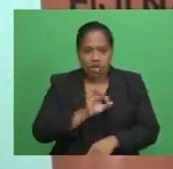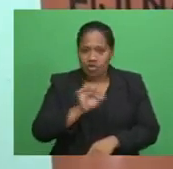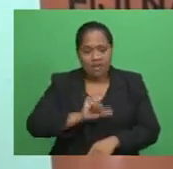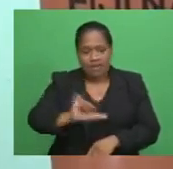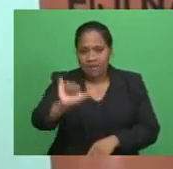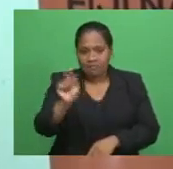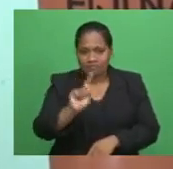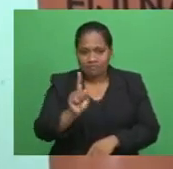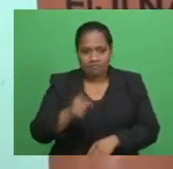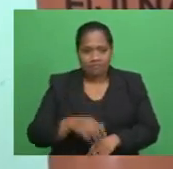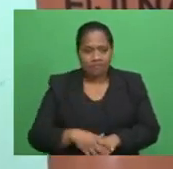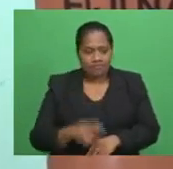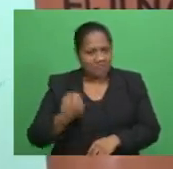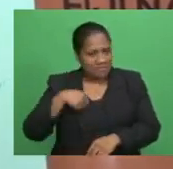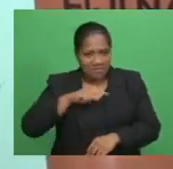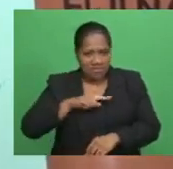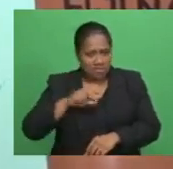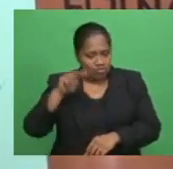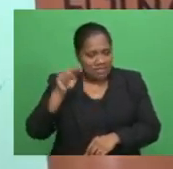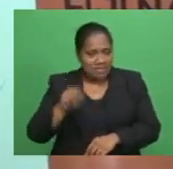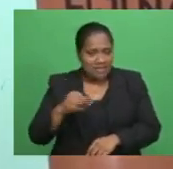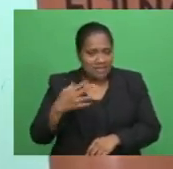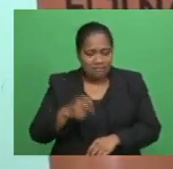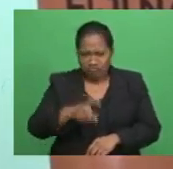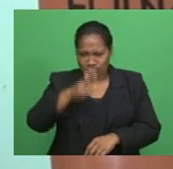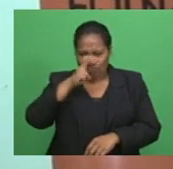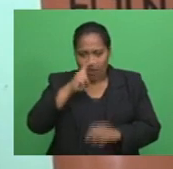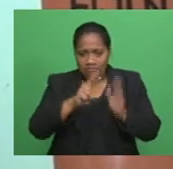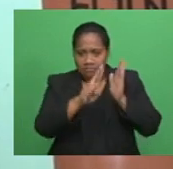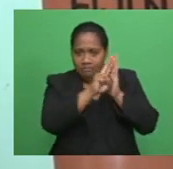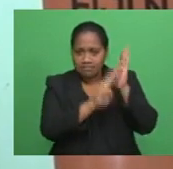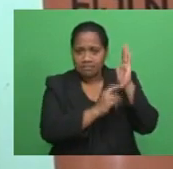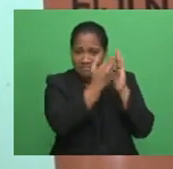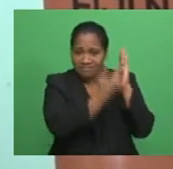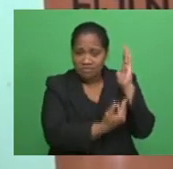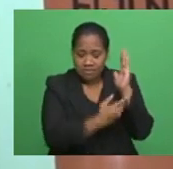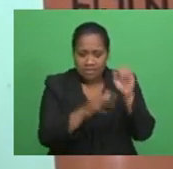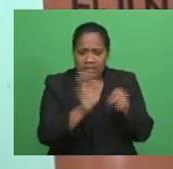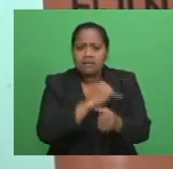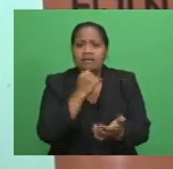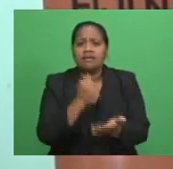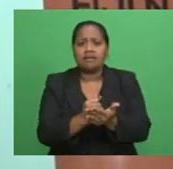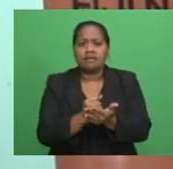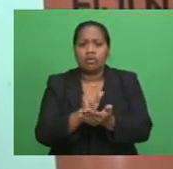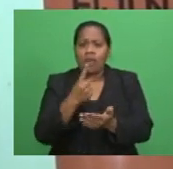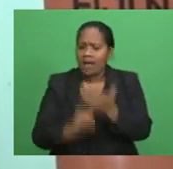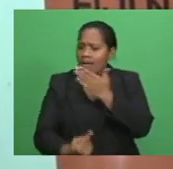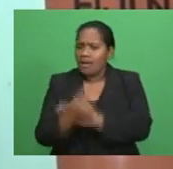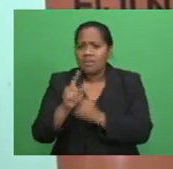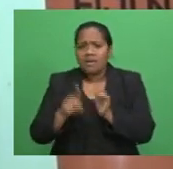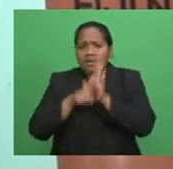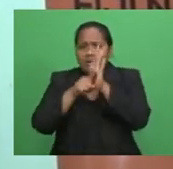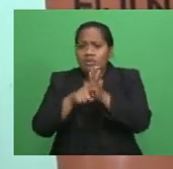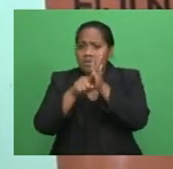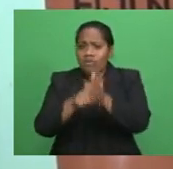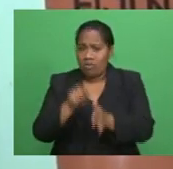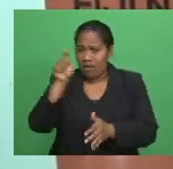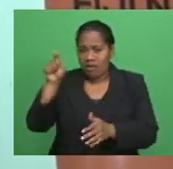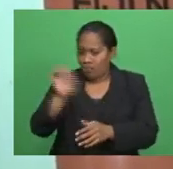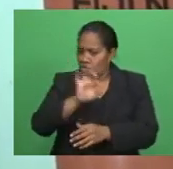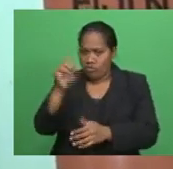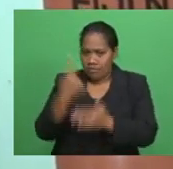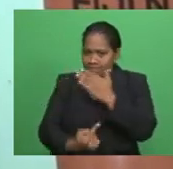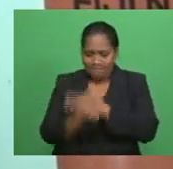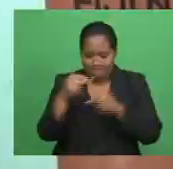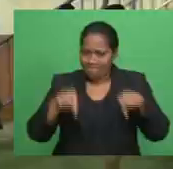going to have to put in place very strict rules to make sure what happened in Lautoka doesn't happen again. So we will not be encouraging any